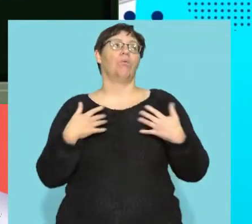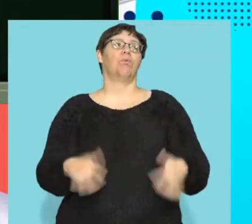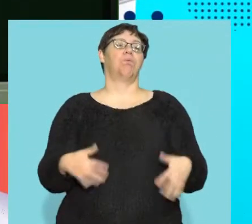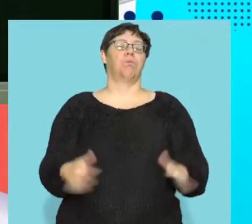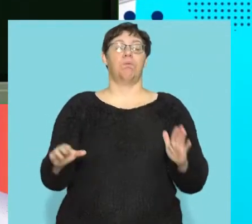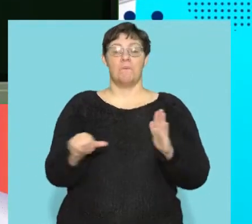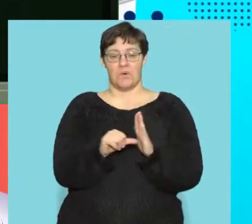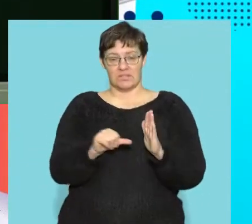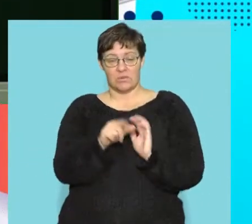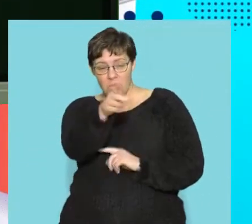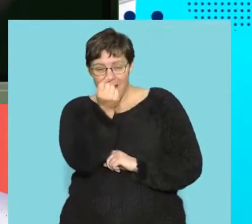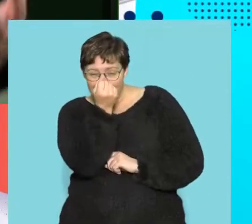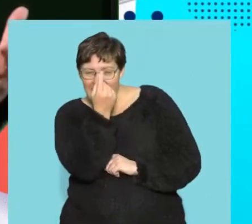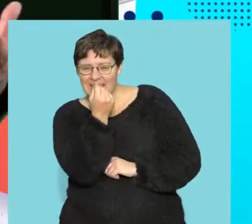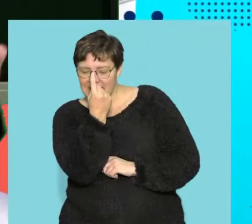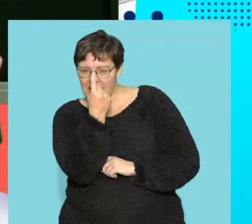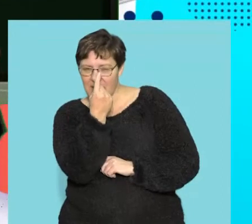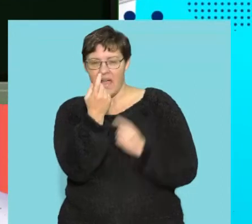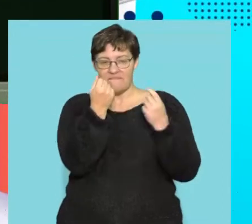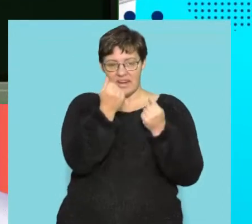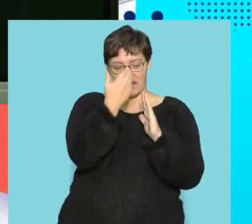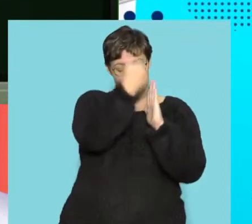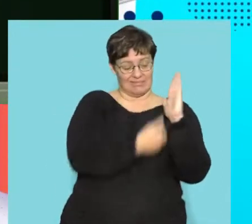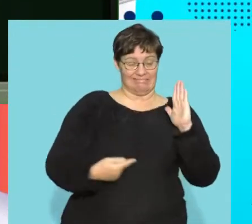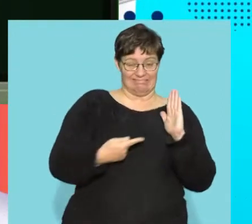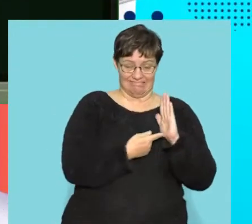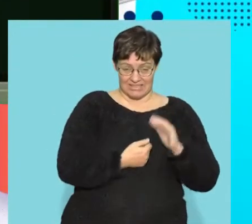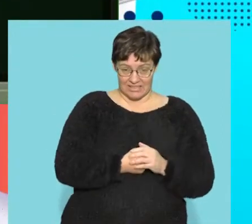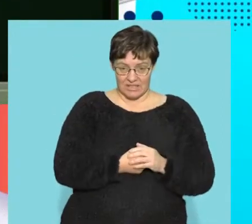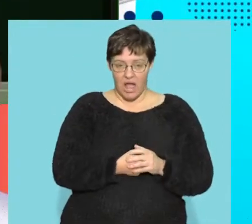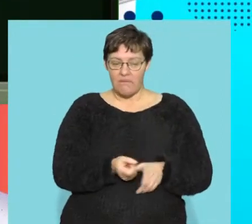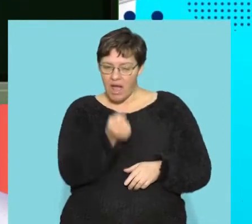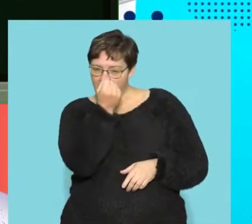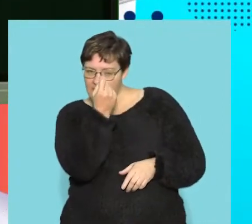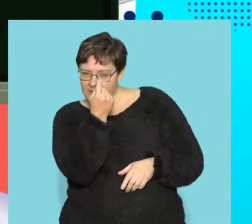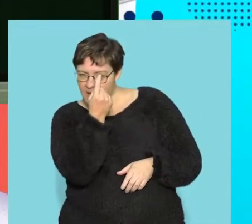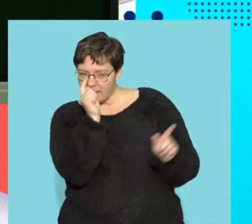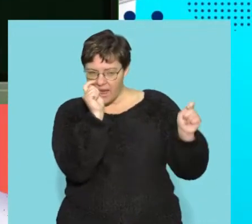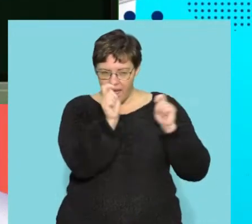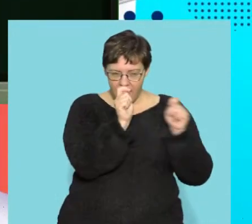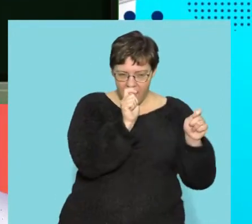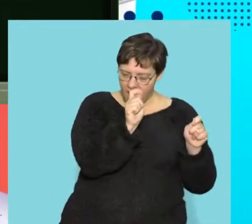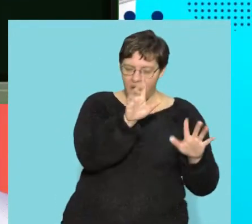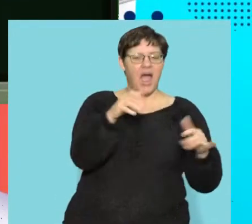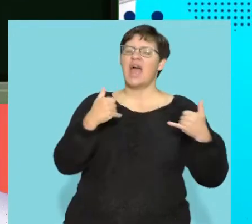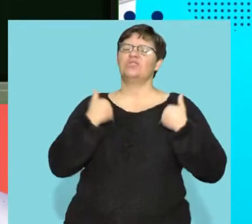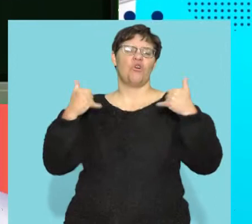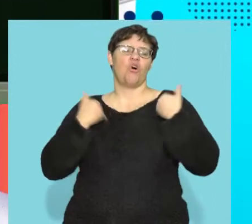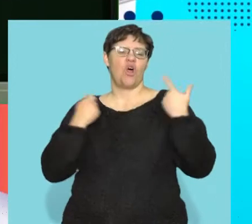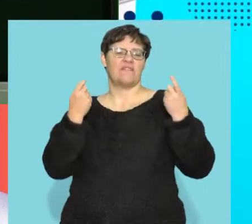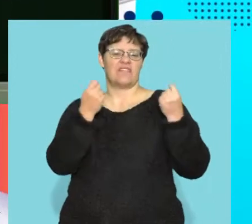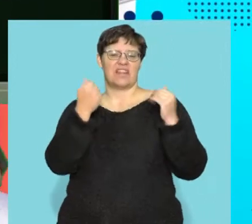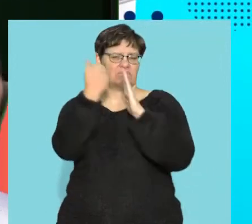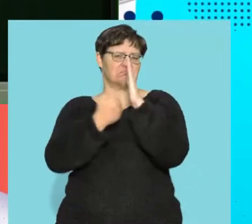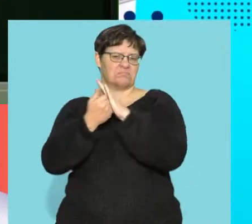for your understanding of your financial statements. Once you master the adjustments, you will enjoy doing the financial